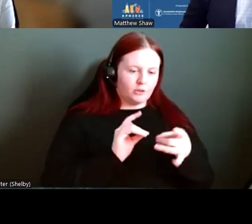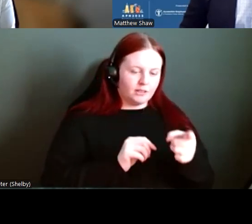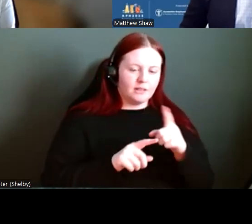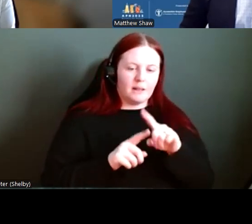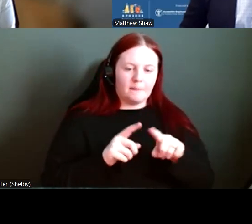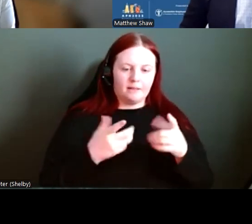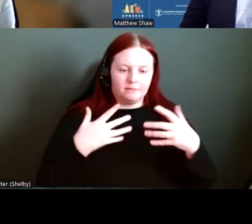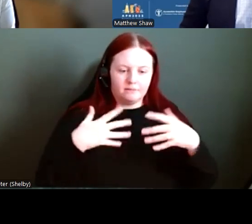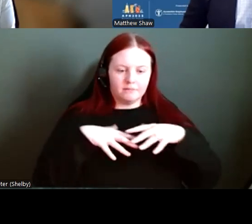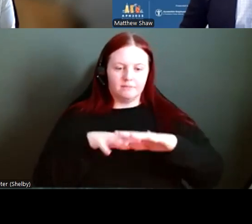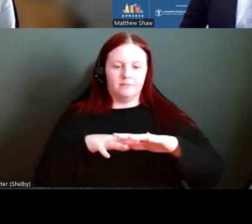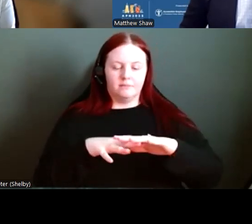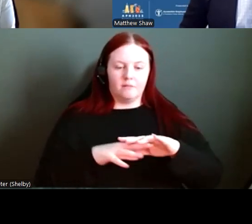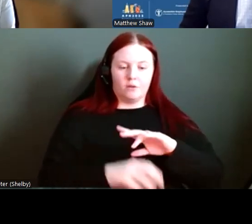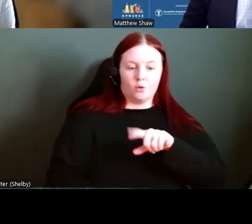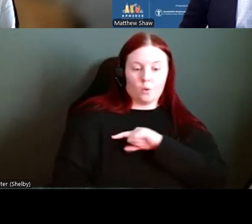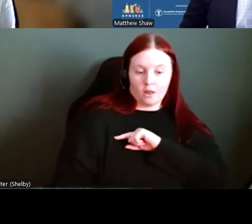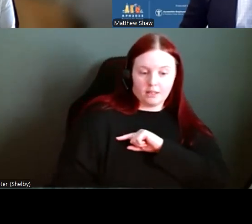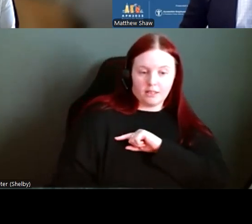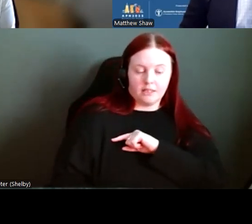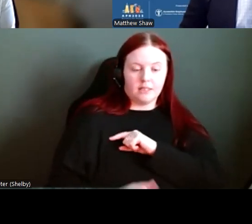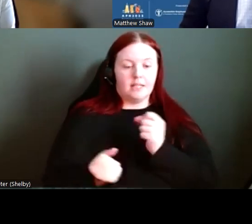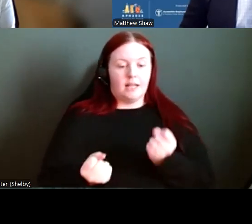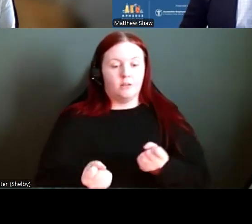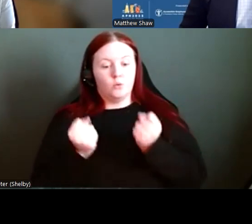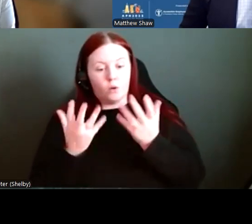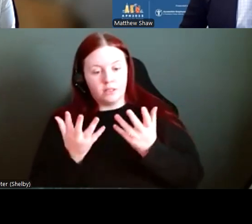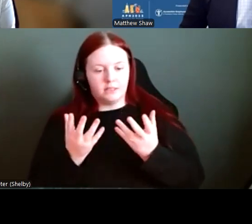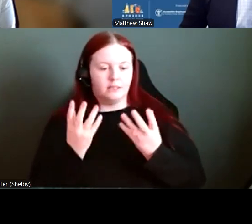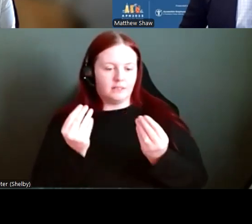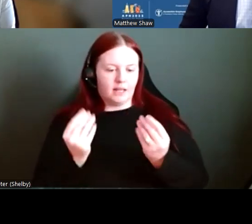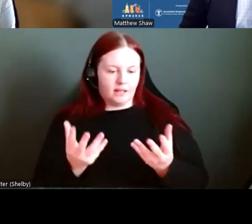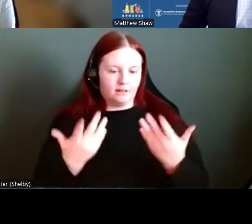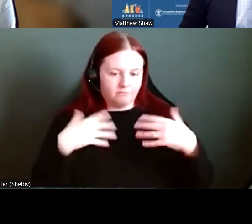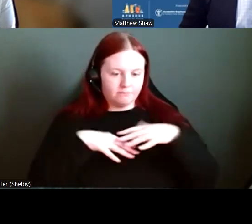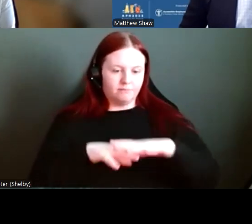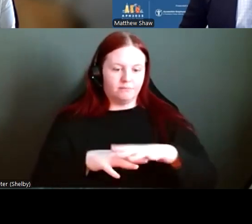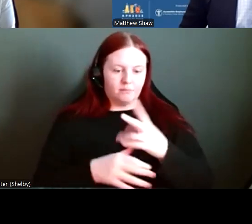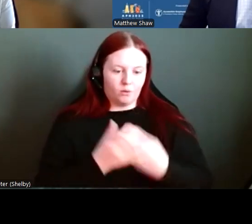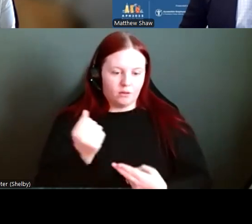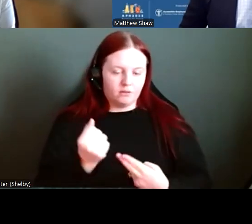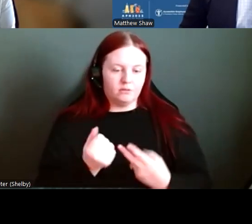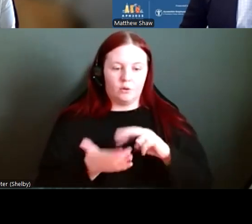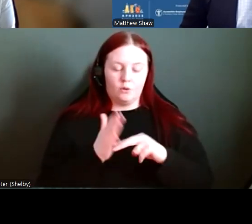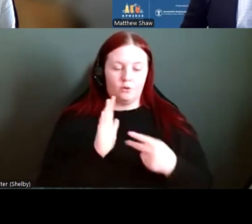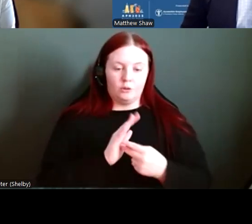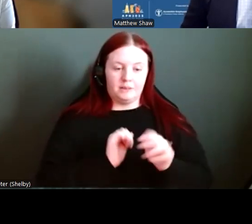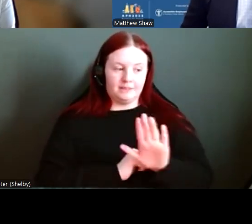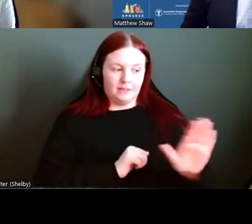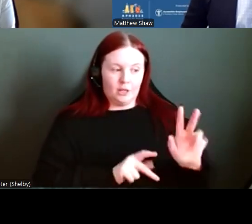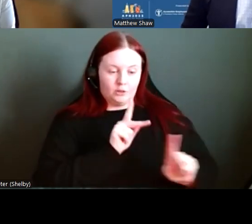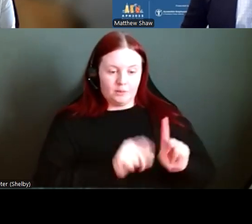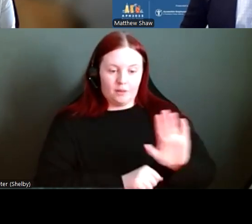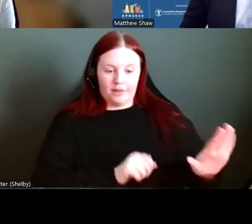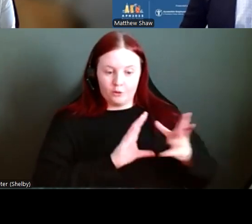of qualitative and quantitative data and feedback. Again, this is going to need to include stories of people